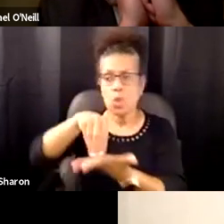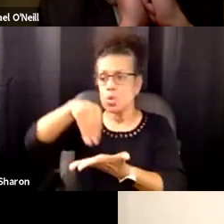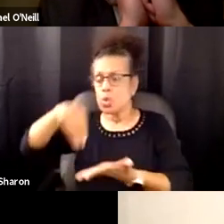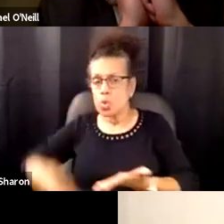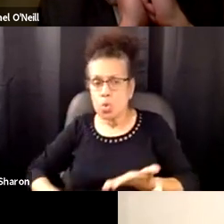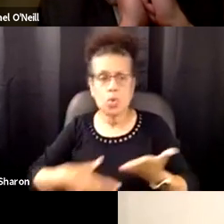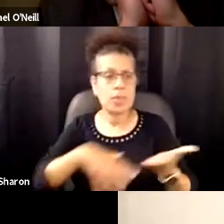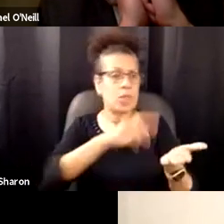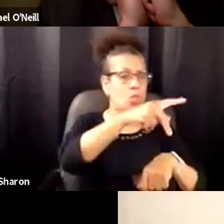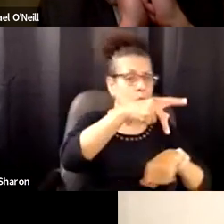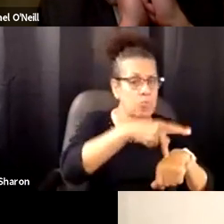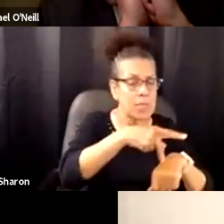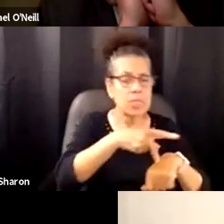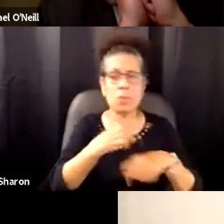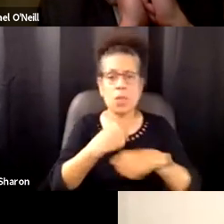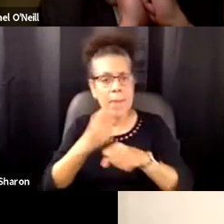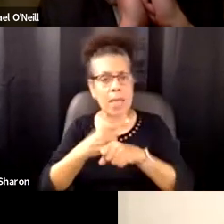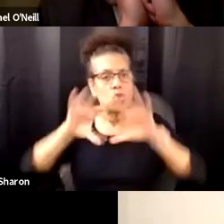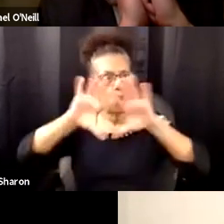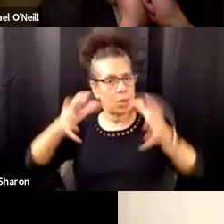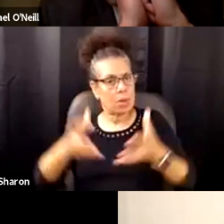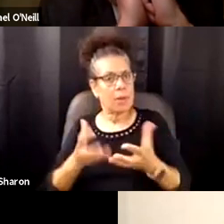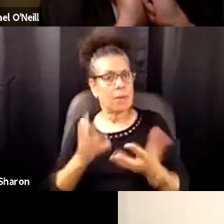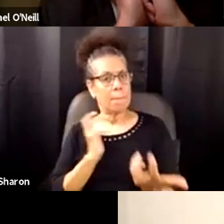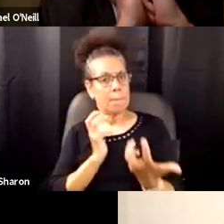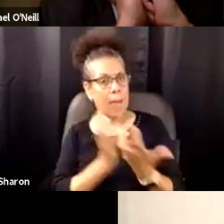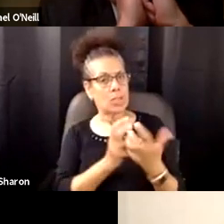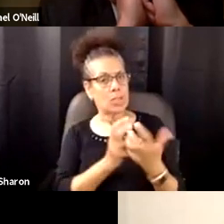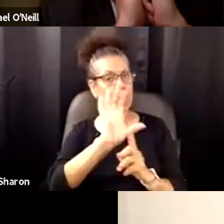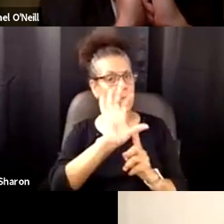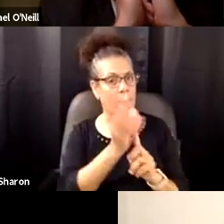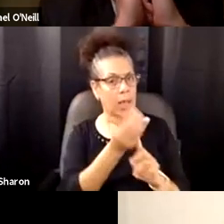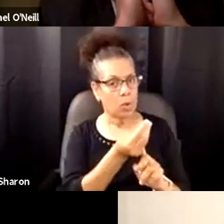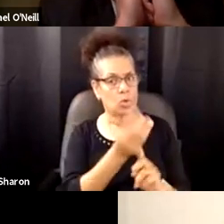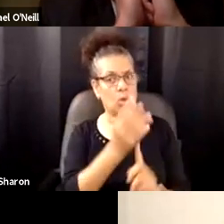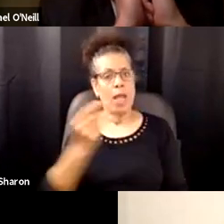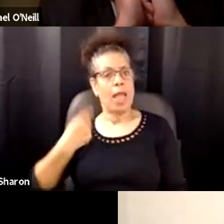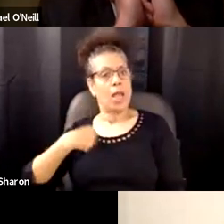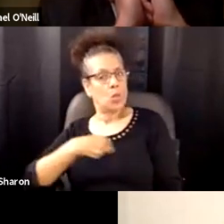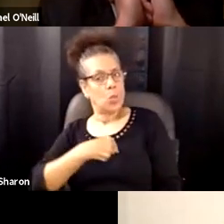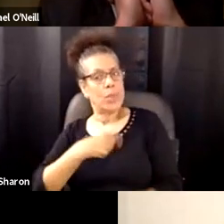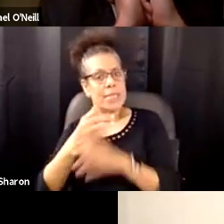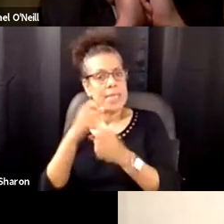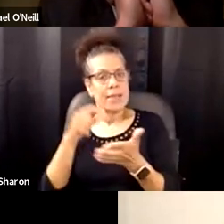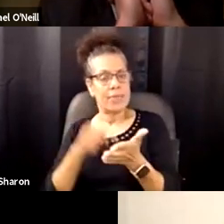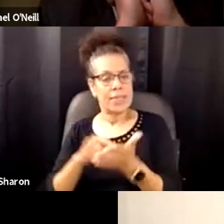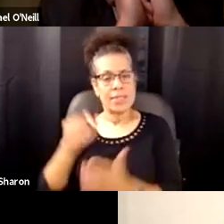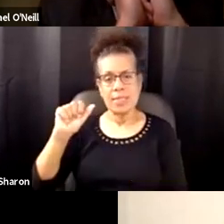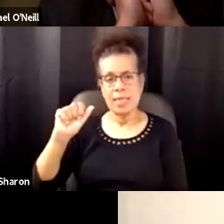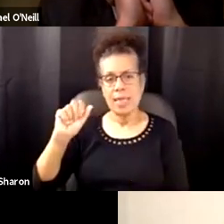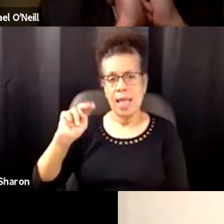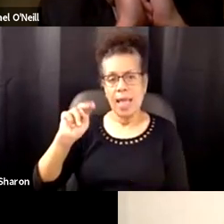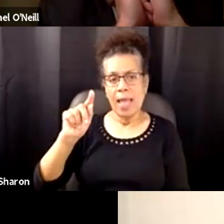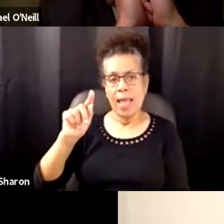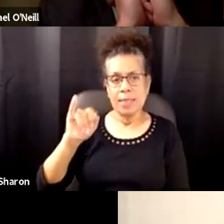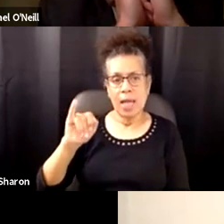continue to look at it and ensure that it's culturally relevant and that we take this anti-racist lens and so that's why